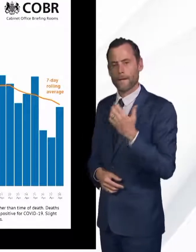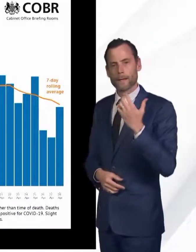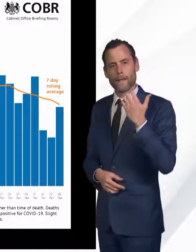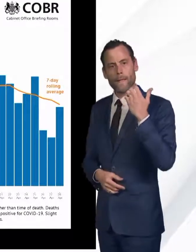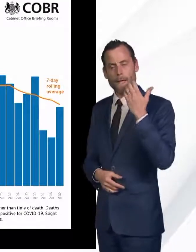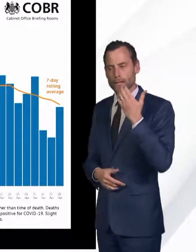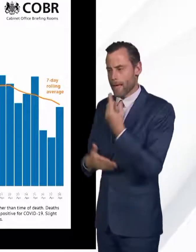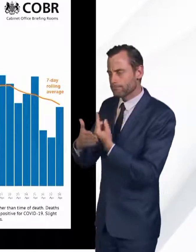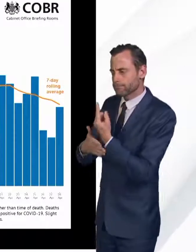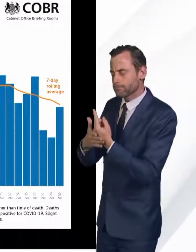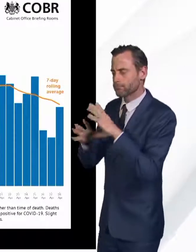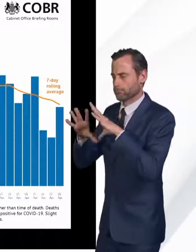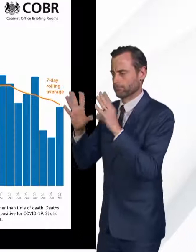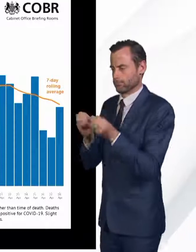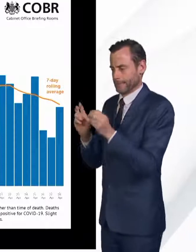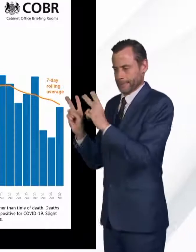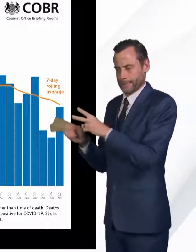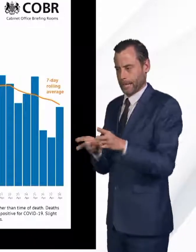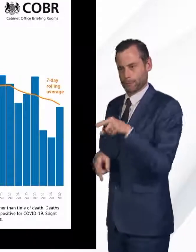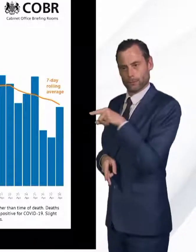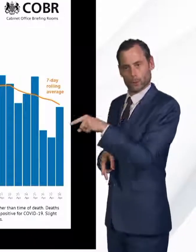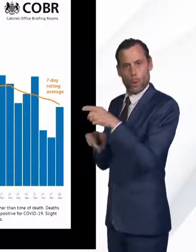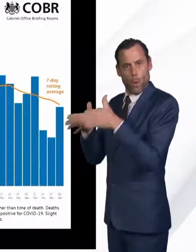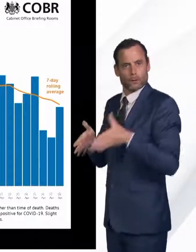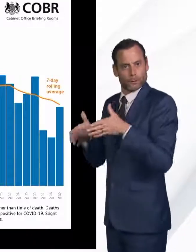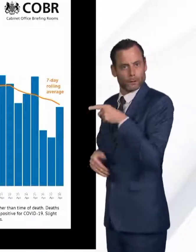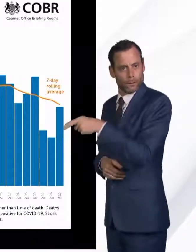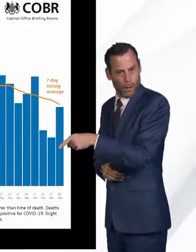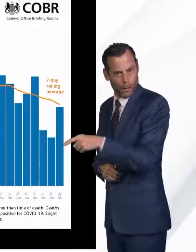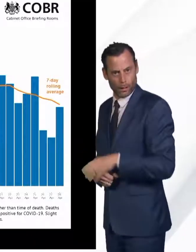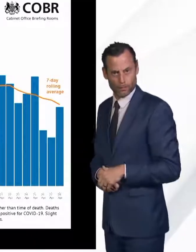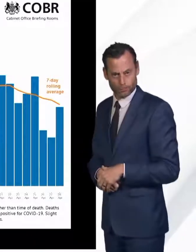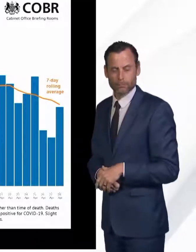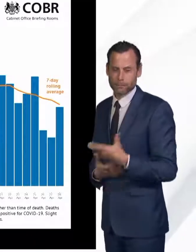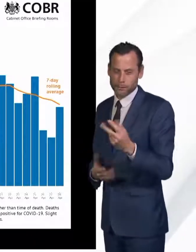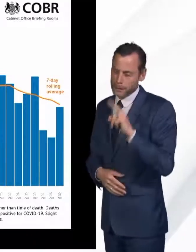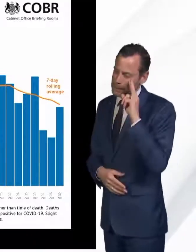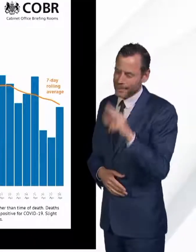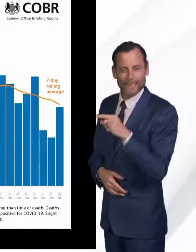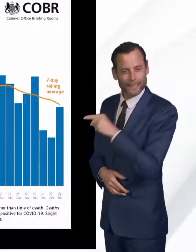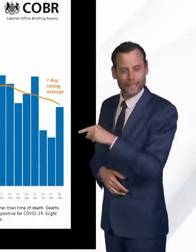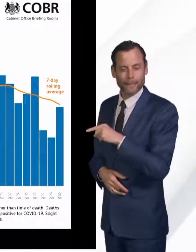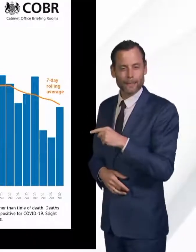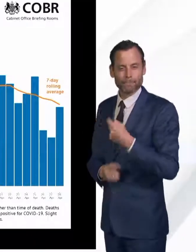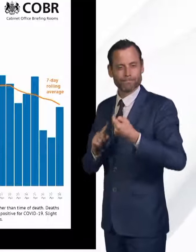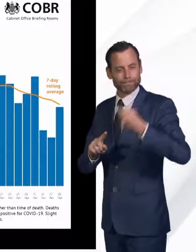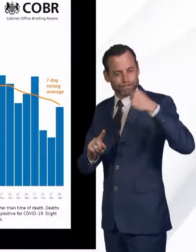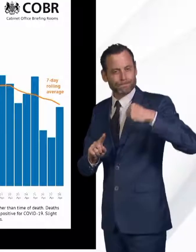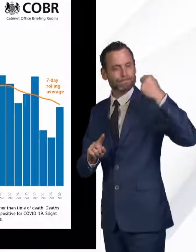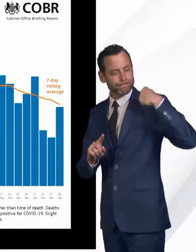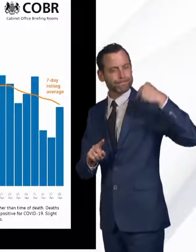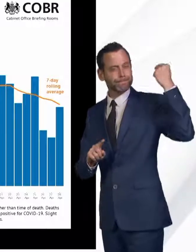deaths in hospital. So this is a slide that many of us will be familiar with. It's the way we have been counting